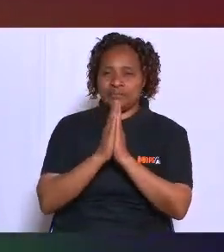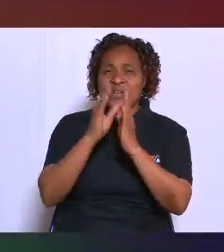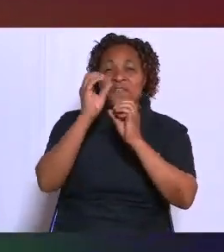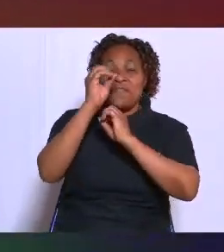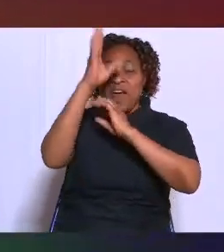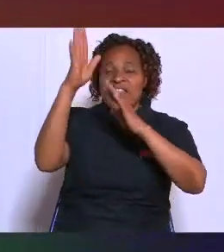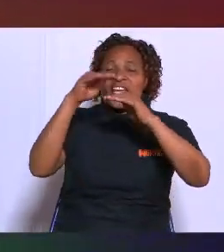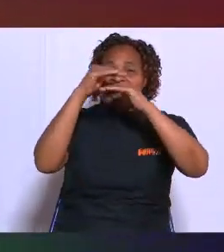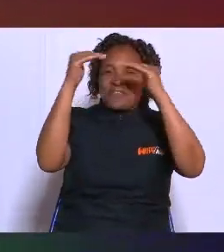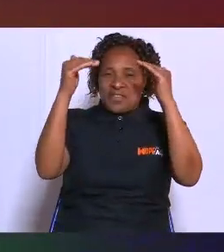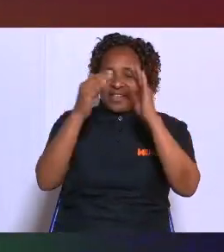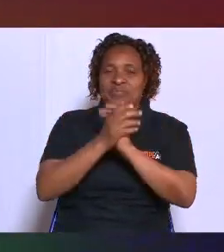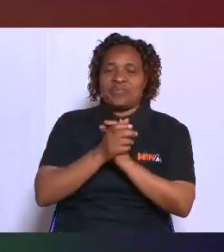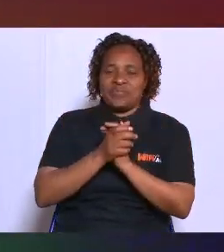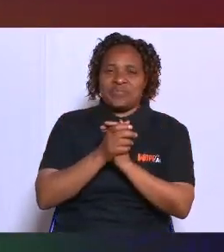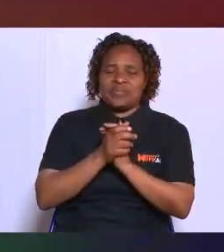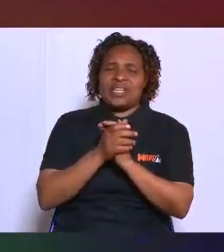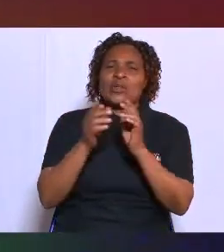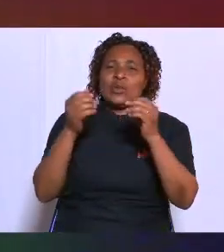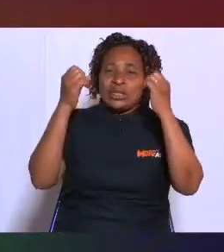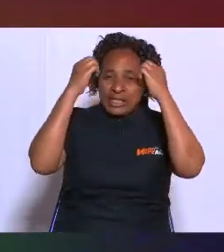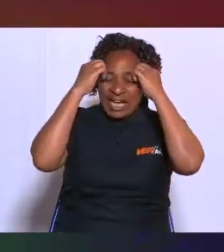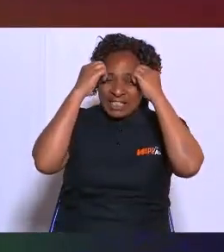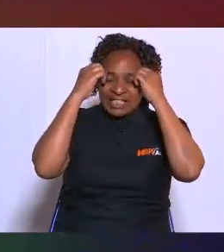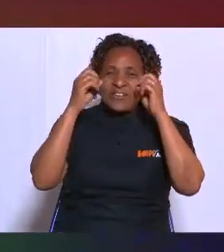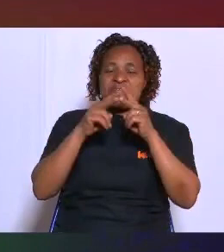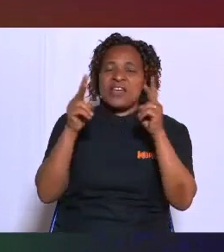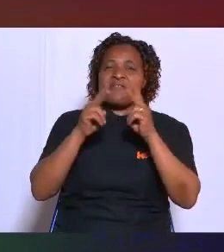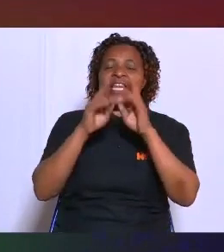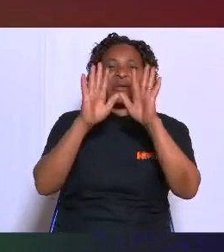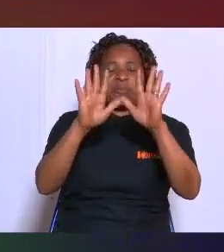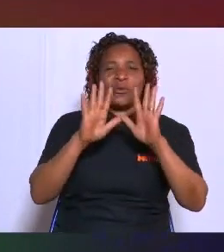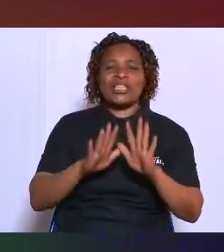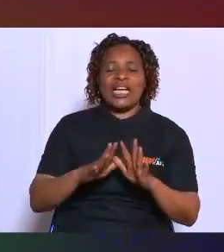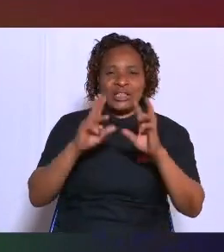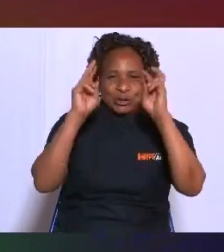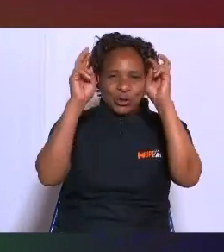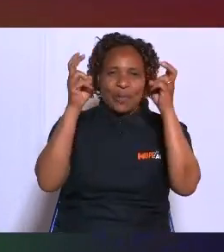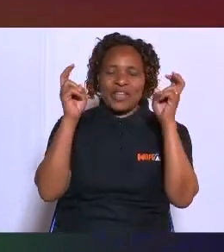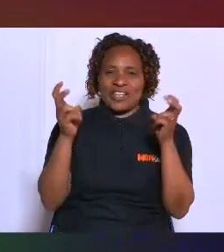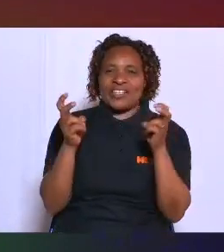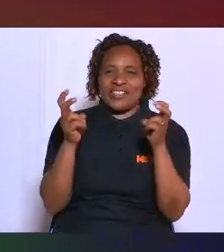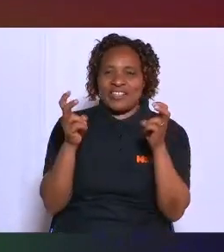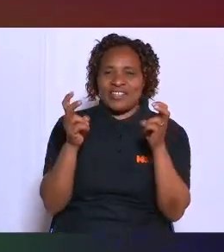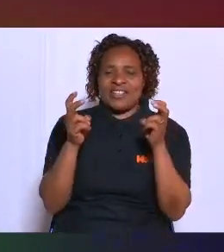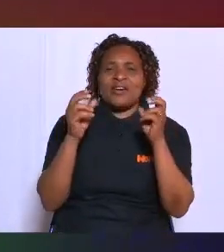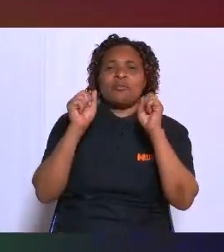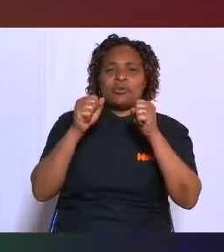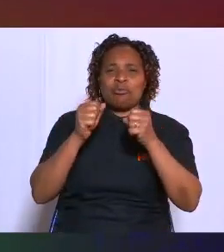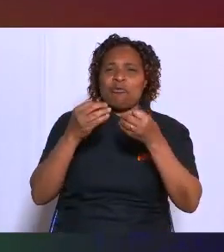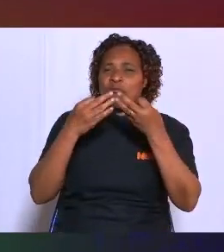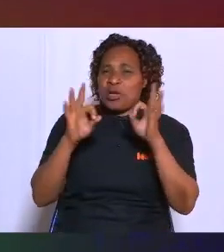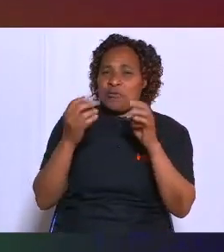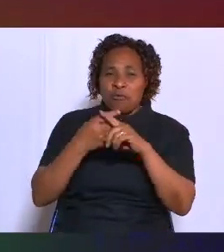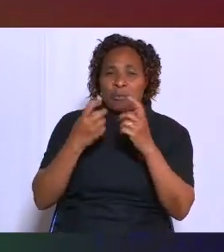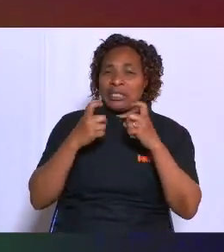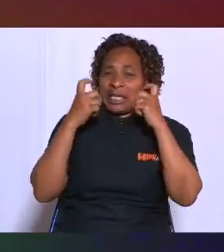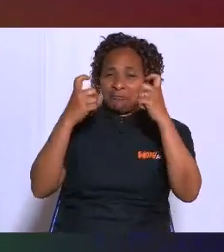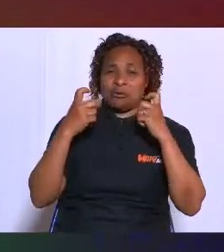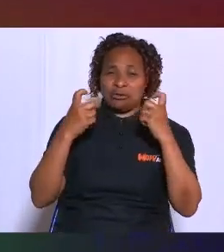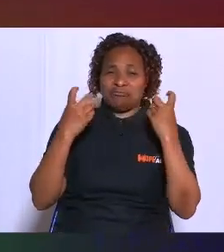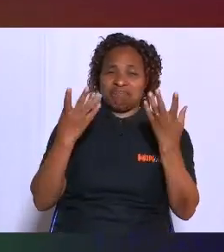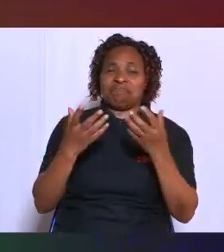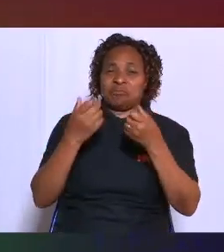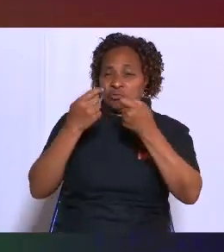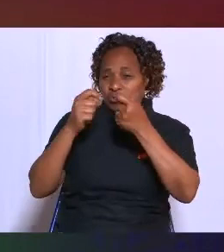Father in heaven as we study this very important topic of how to be free from Satan's Temptations